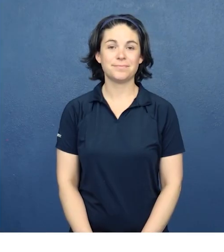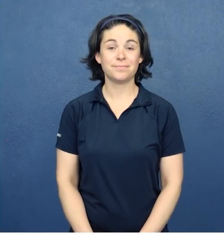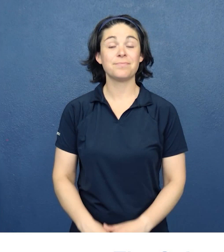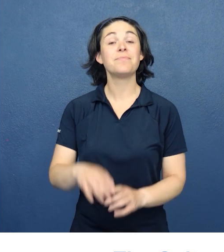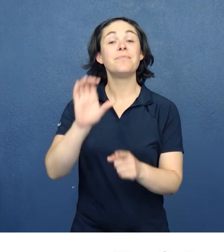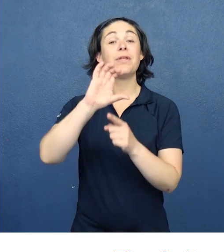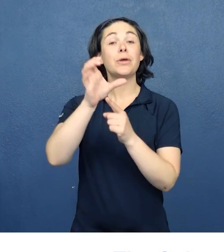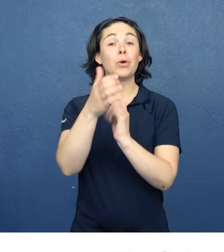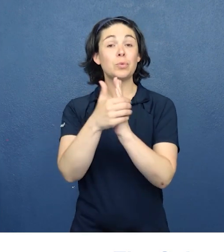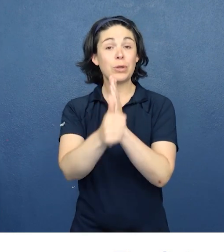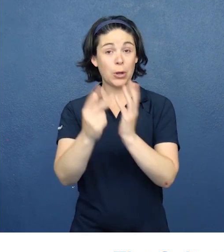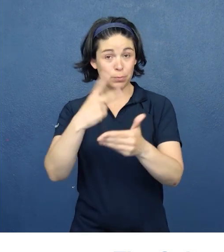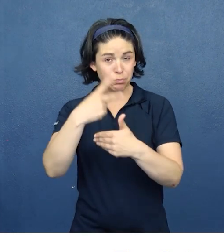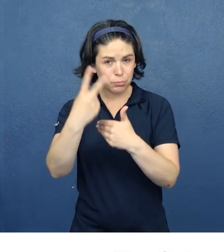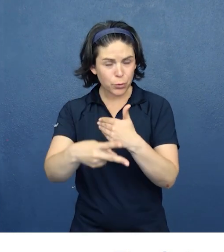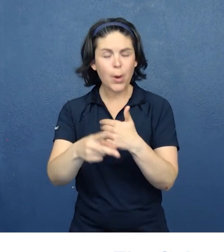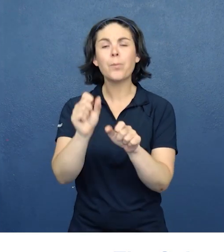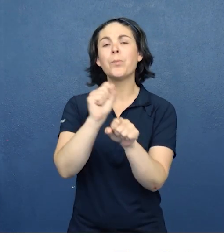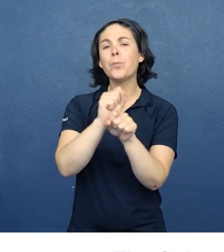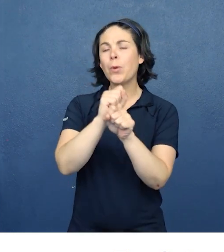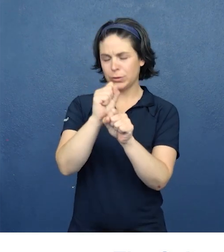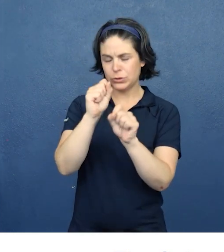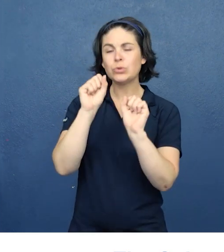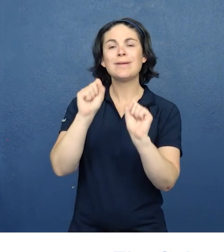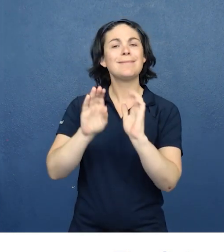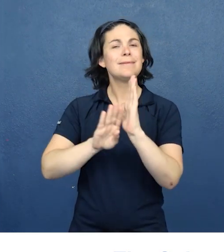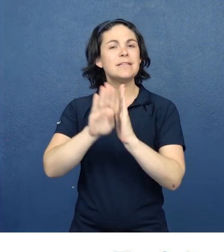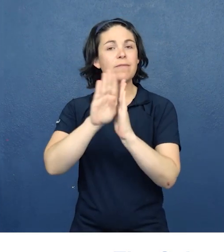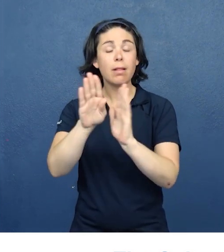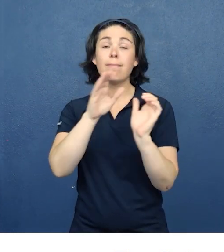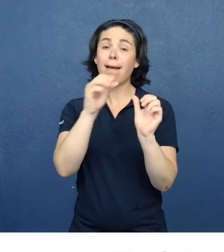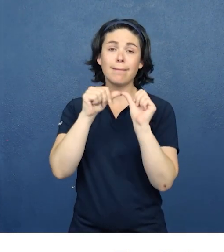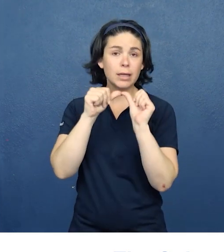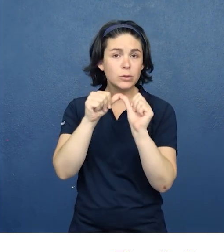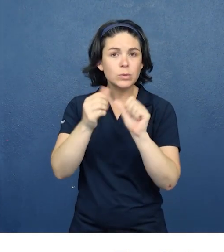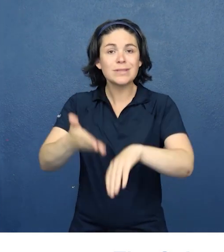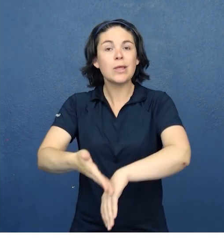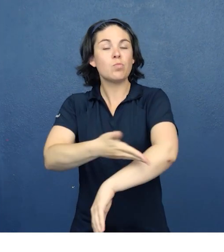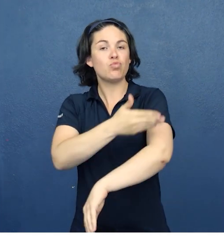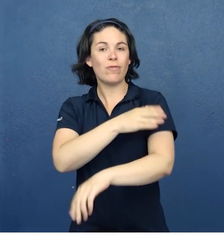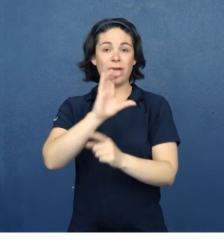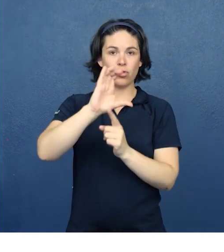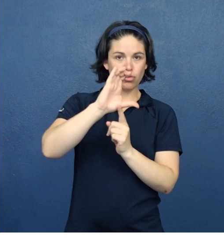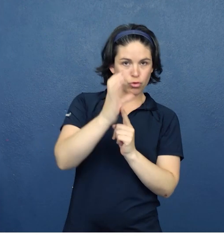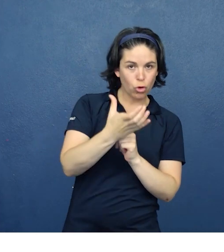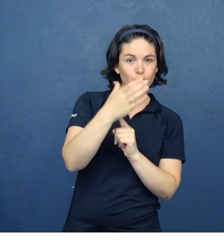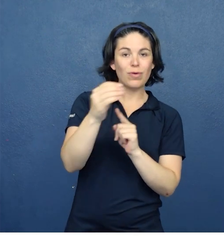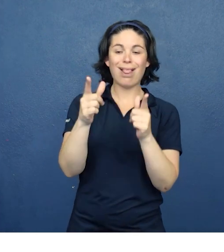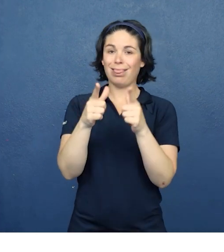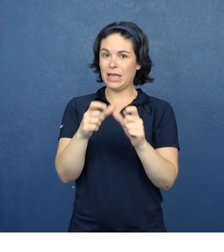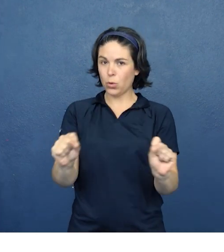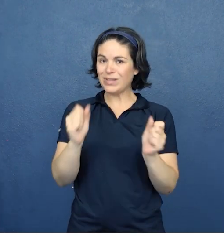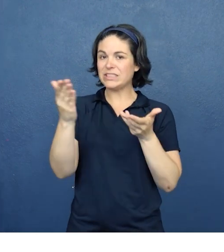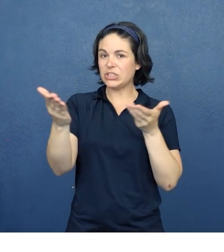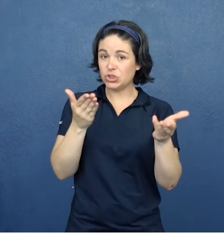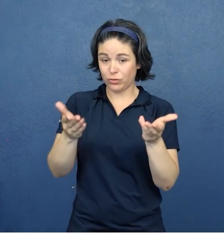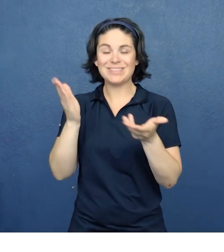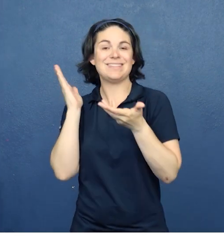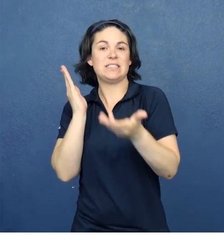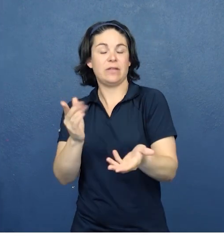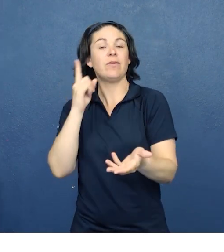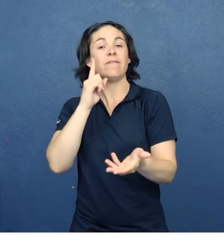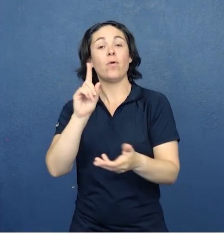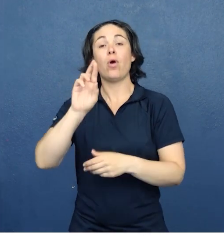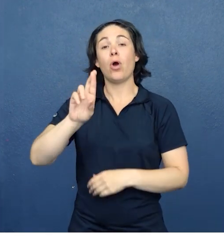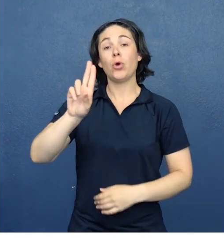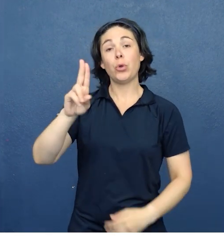The Cultural Competency Program works to develop and continuously improve the cultural and linguistic service delivery